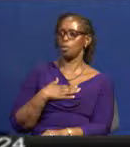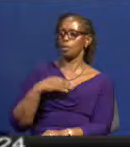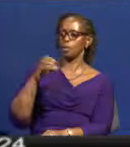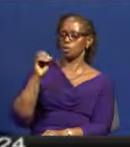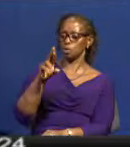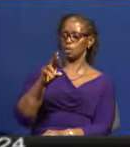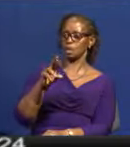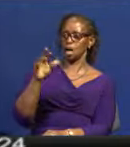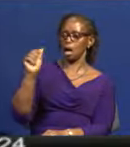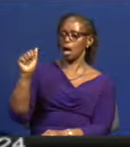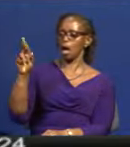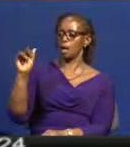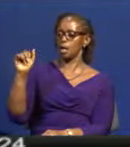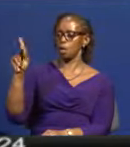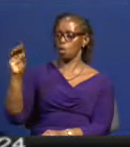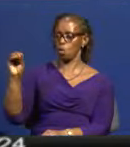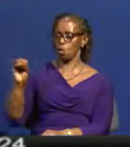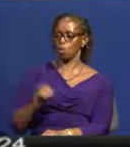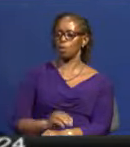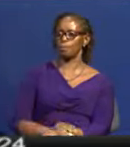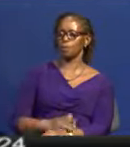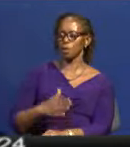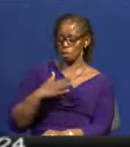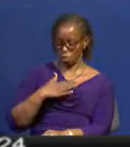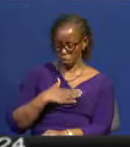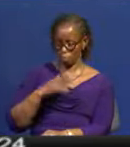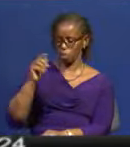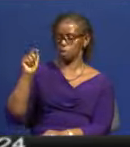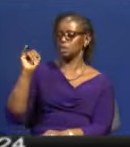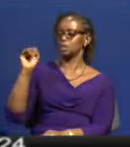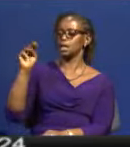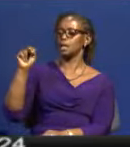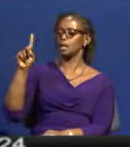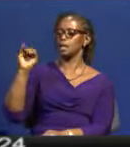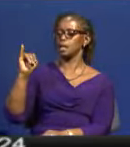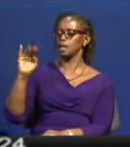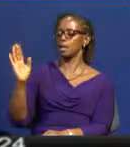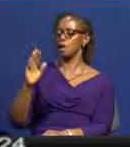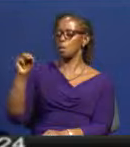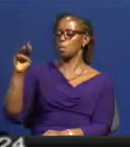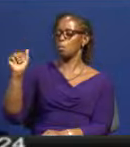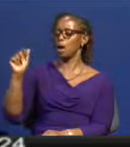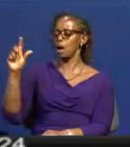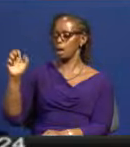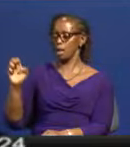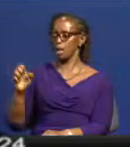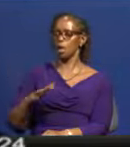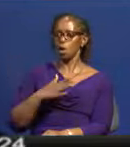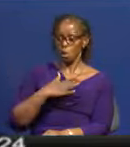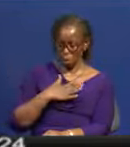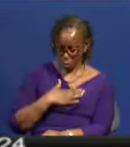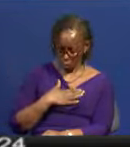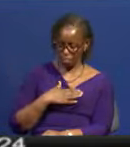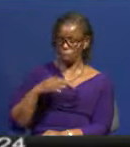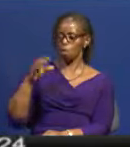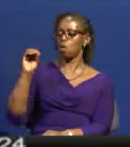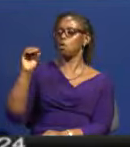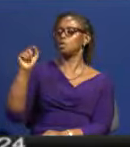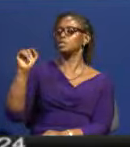Honorable Dr. John Ariko. Honorable Tindi Mwale. Otiende Amolo Senior